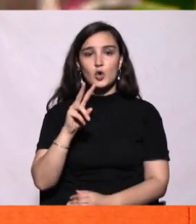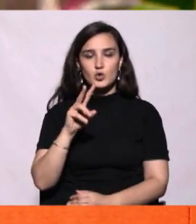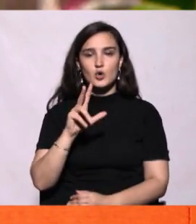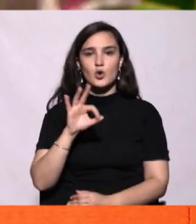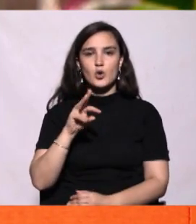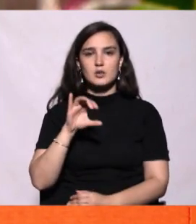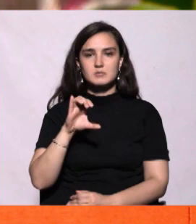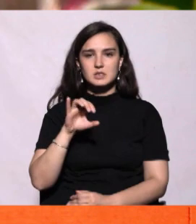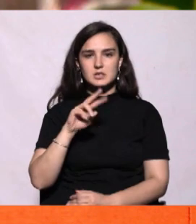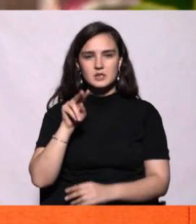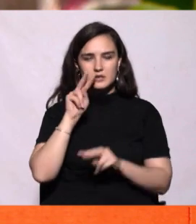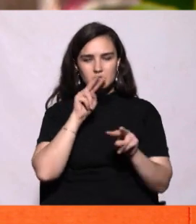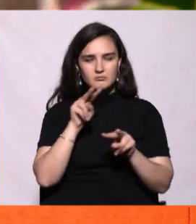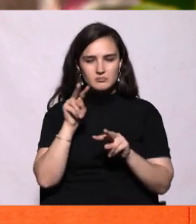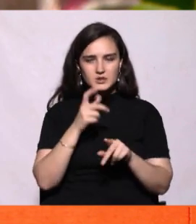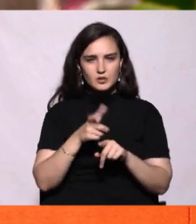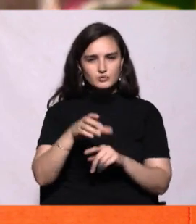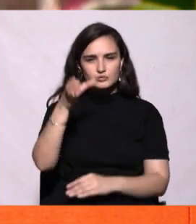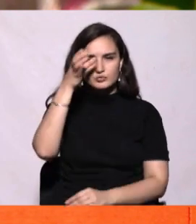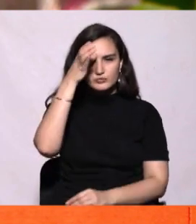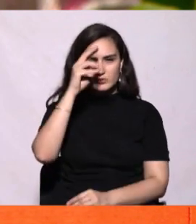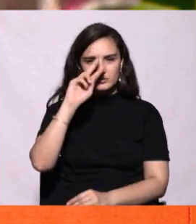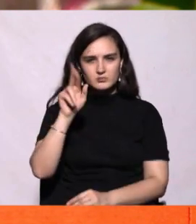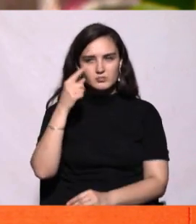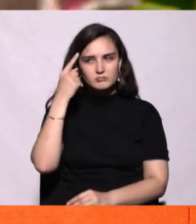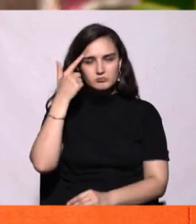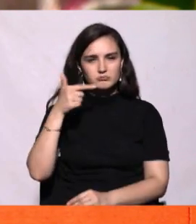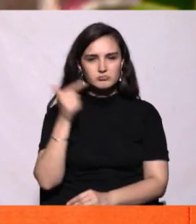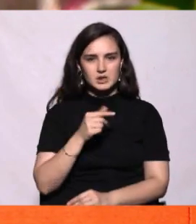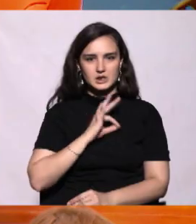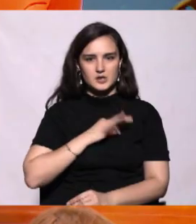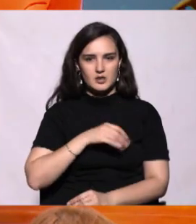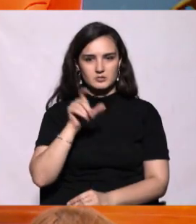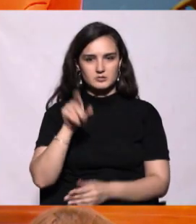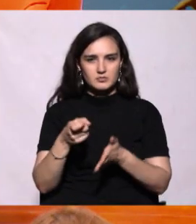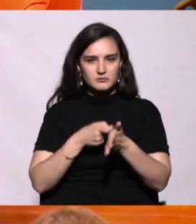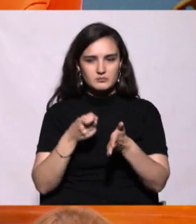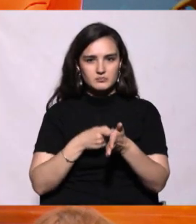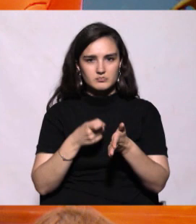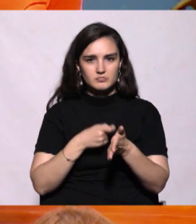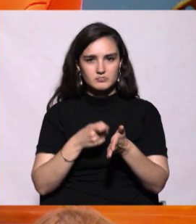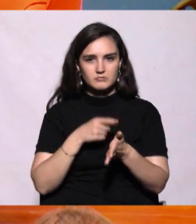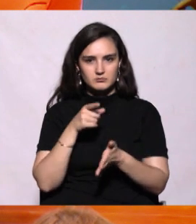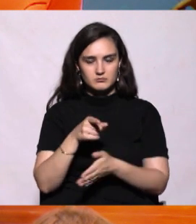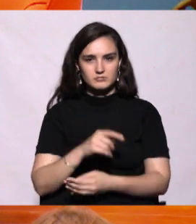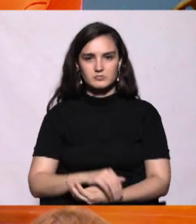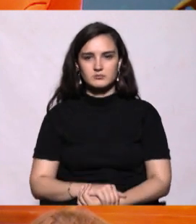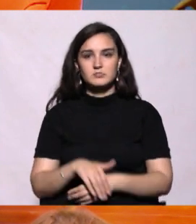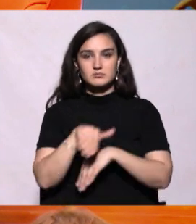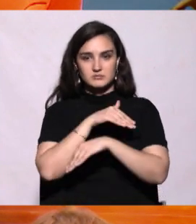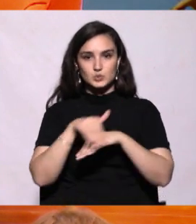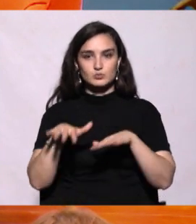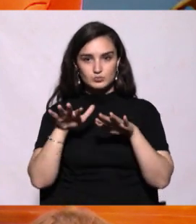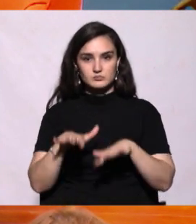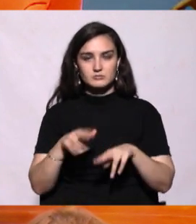an observant, very clever and well-known detective from 221B Baker Street.